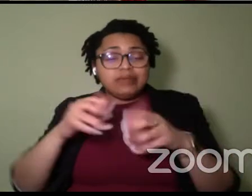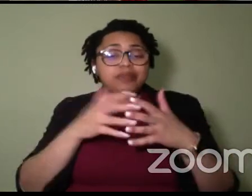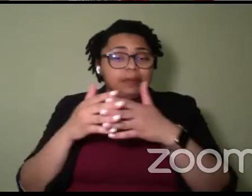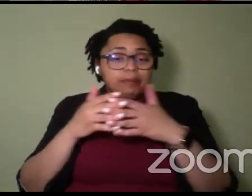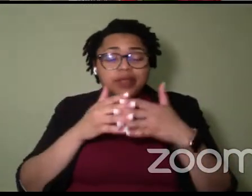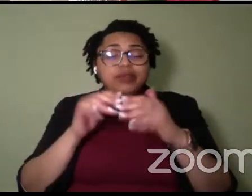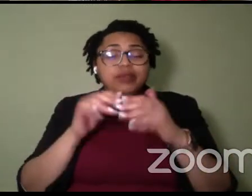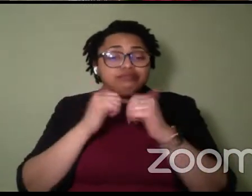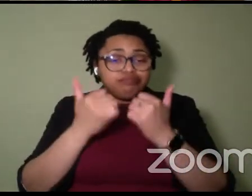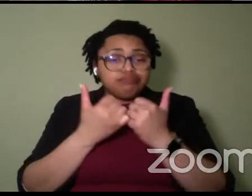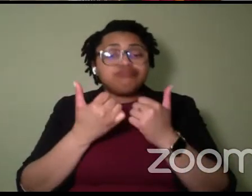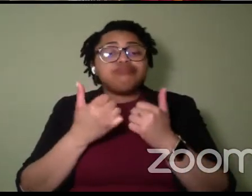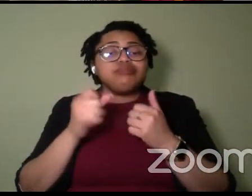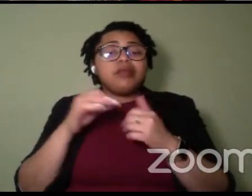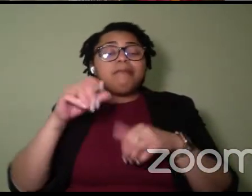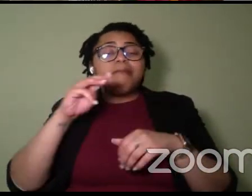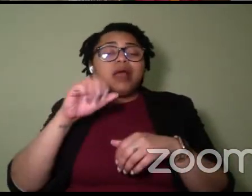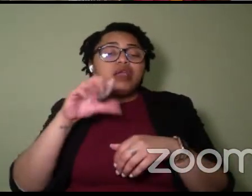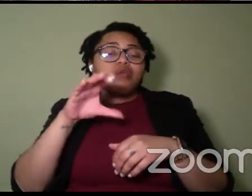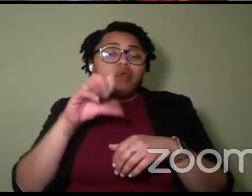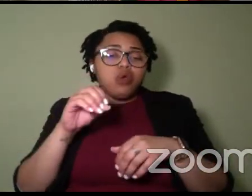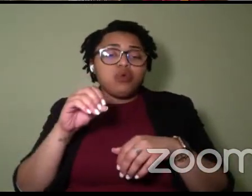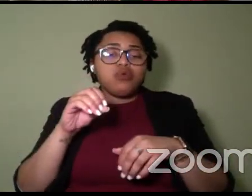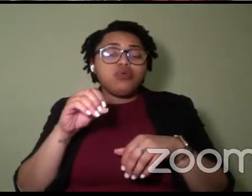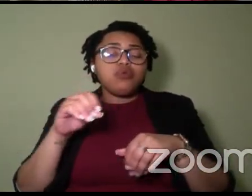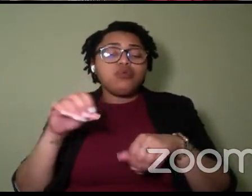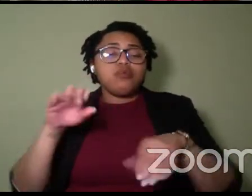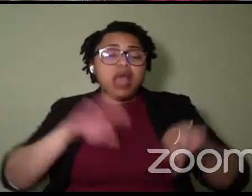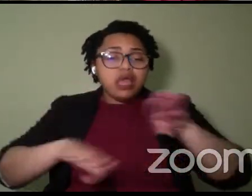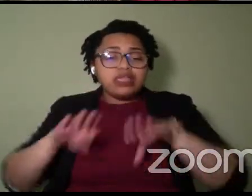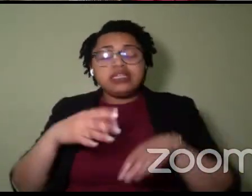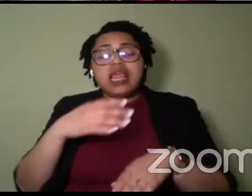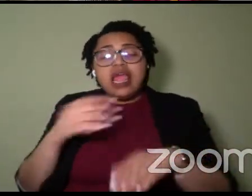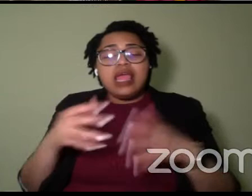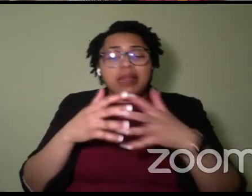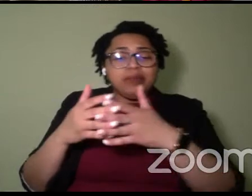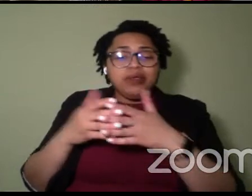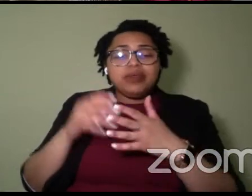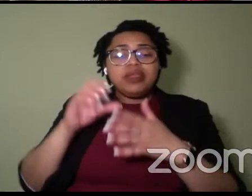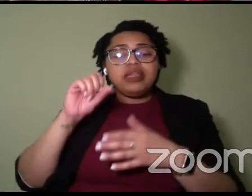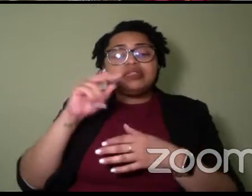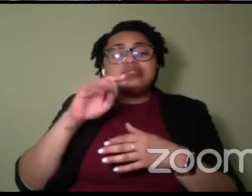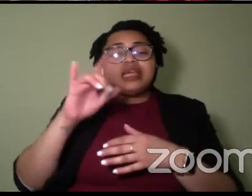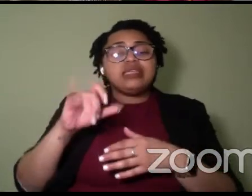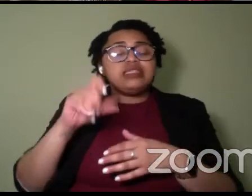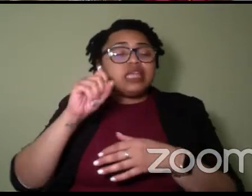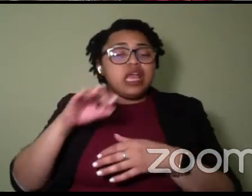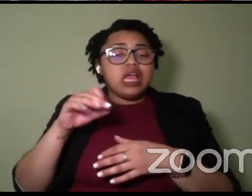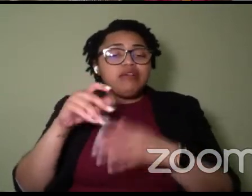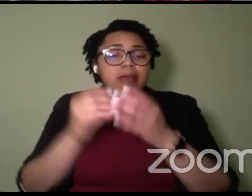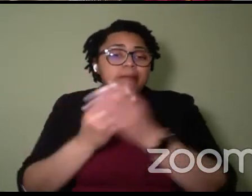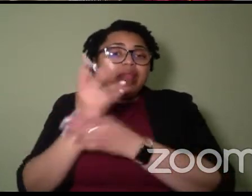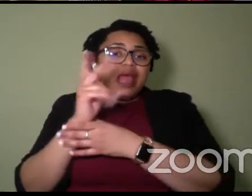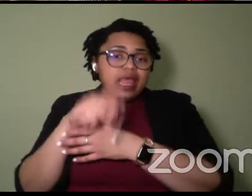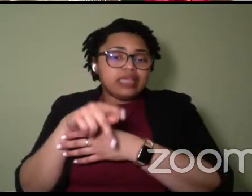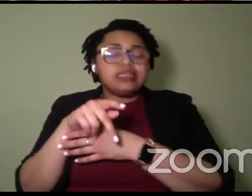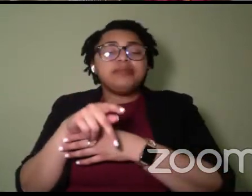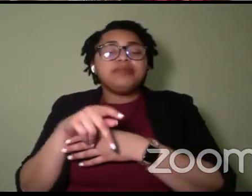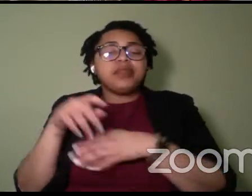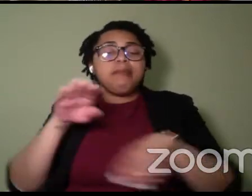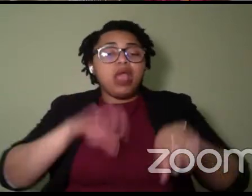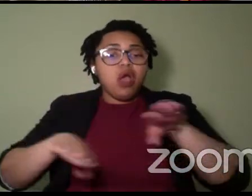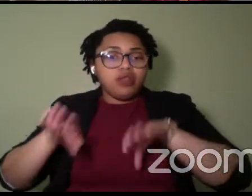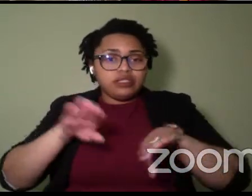American Society of Plant Biologists. She was named one of SAIL's 100 Inspiring